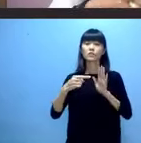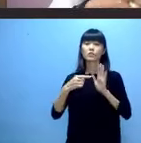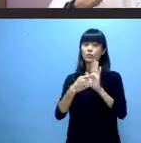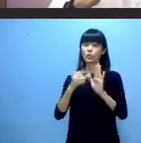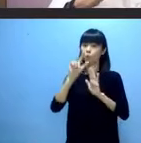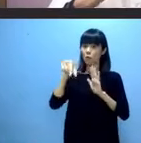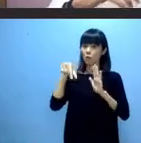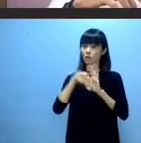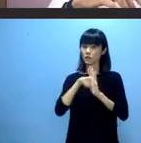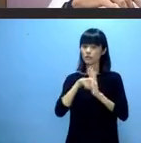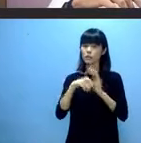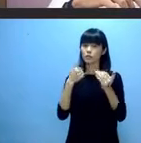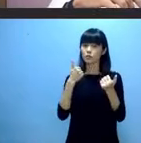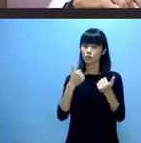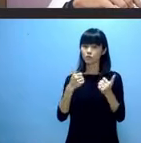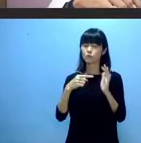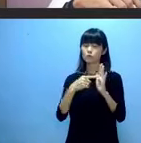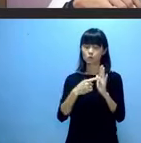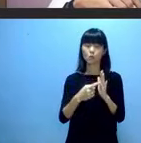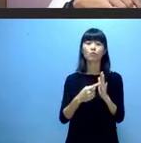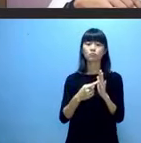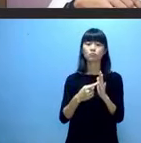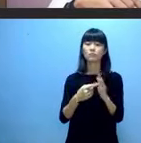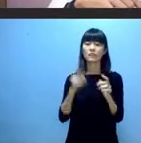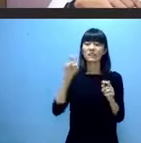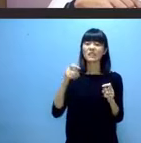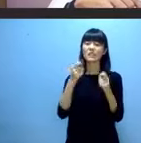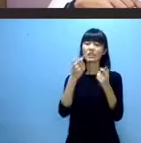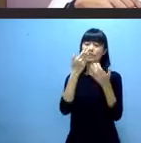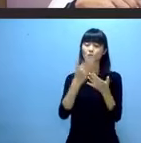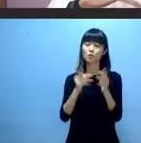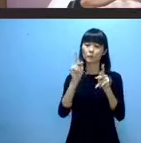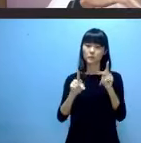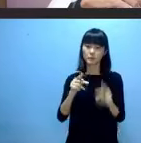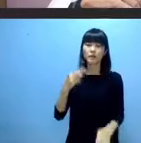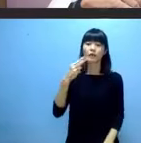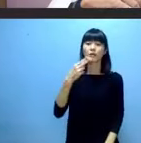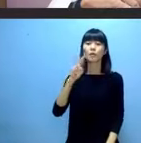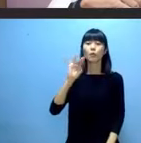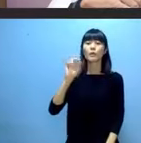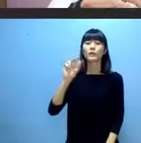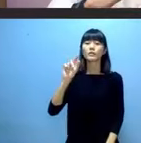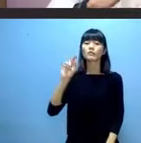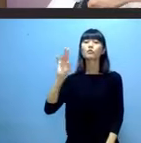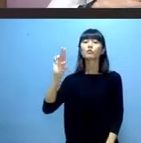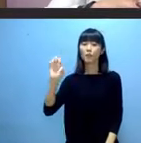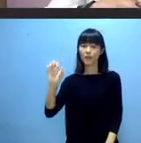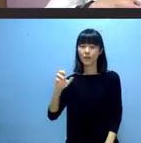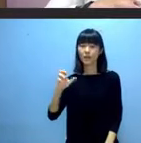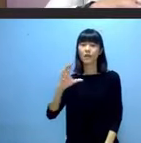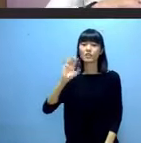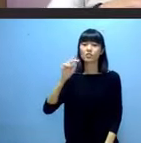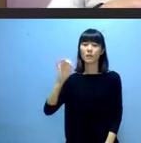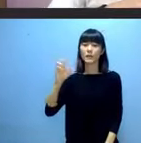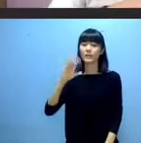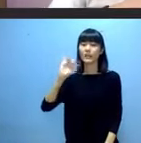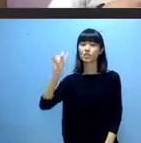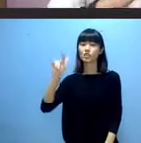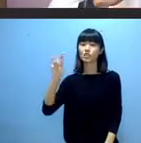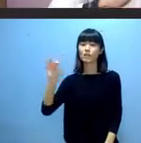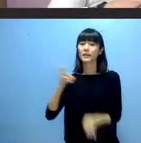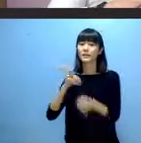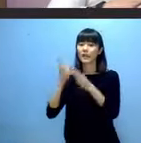people. Charmaine, producer, Hui Yue and Bell doing the marketing, Jamin behind the scenes as our director. Thank you very